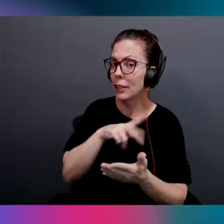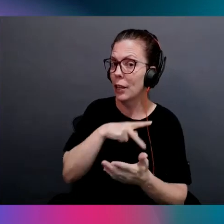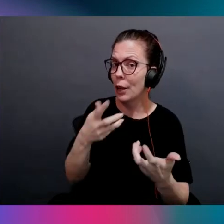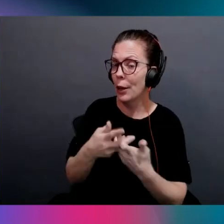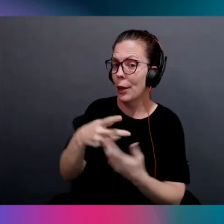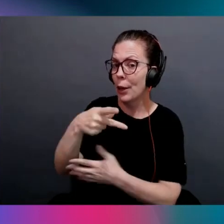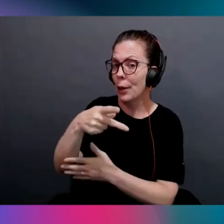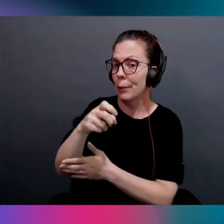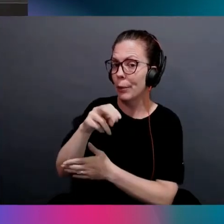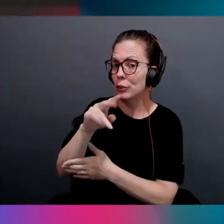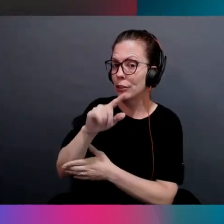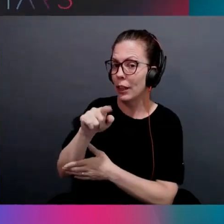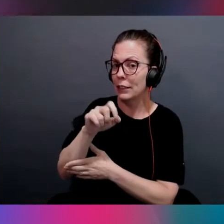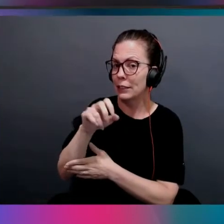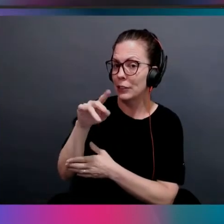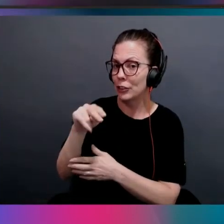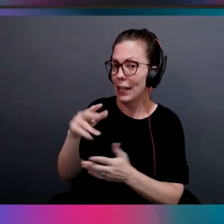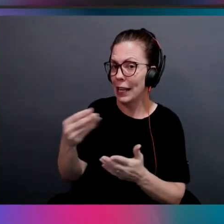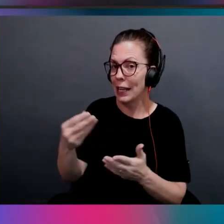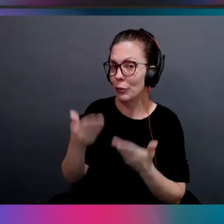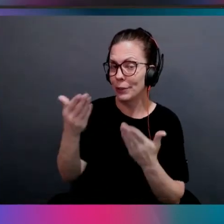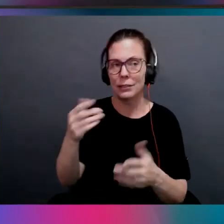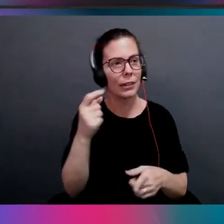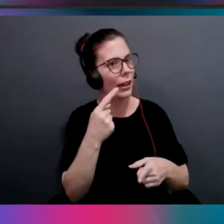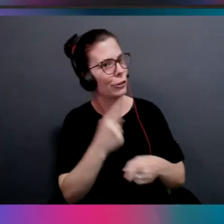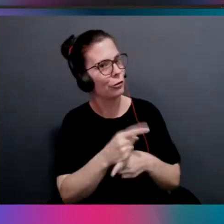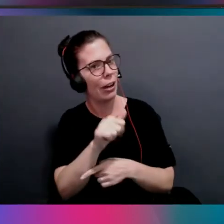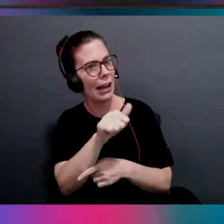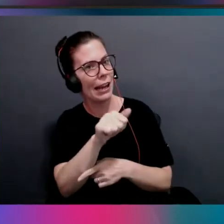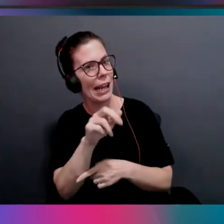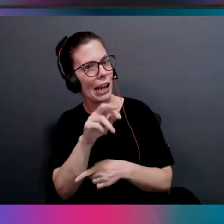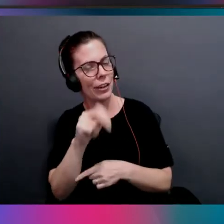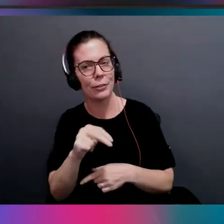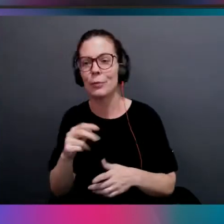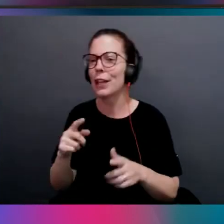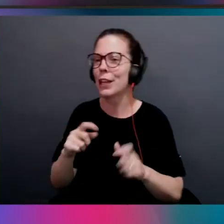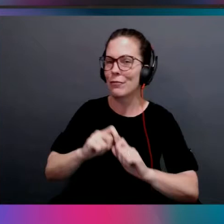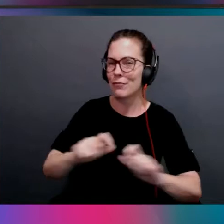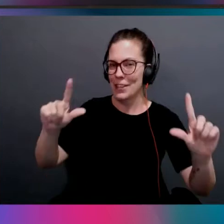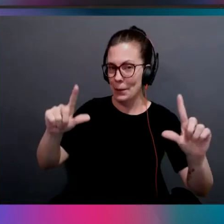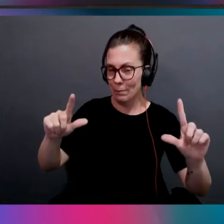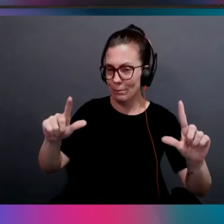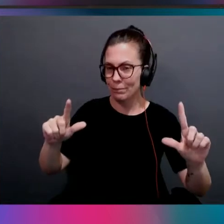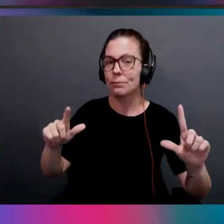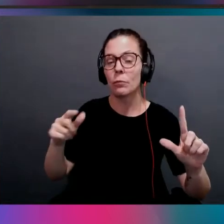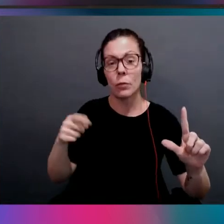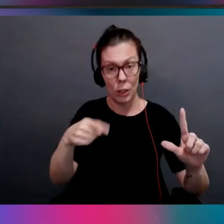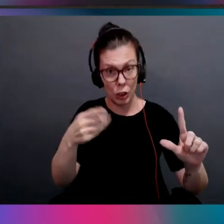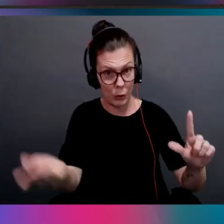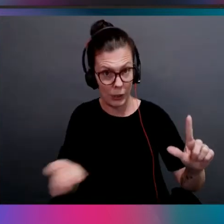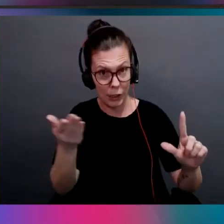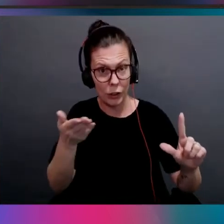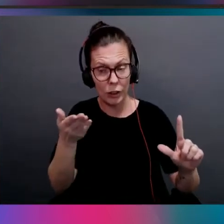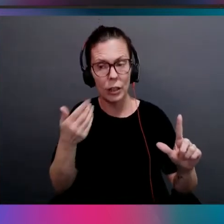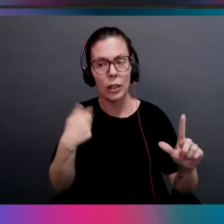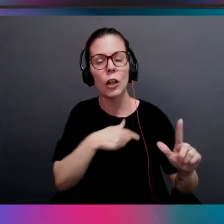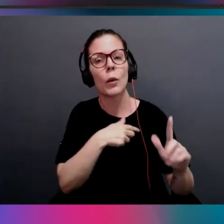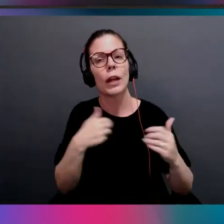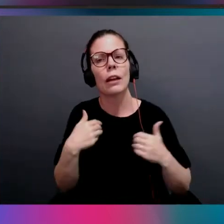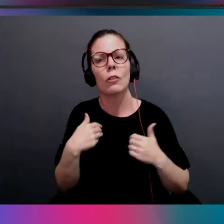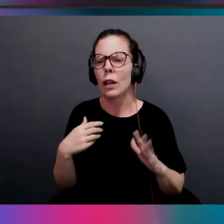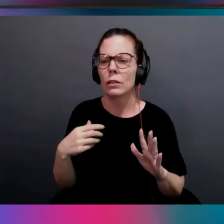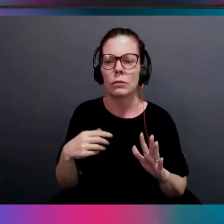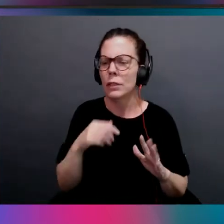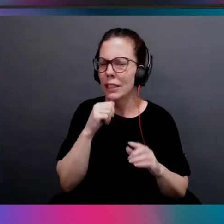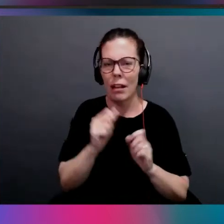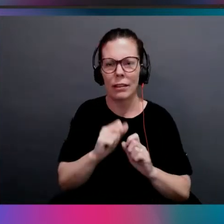Yep. Cool. That's right, Aaron. Let's go ahead and pull up our very first slide here. So for those who are here, we have, actually we're not doing slides, we